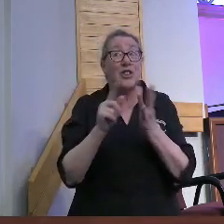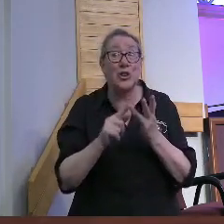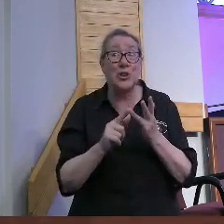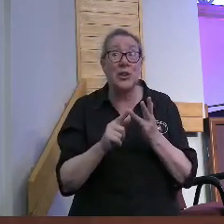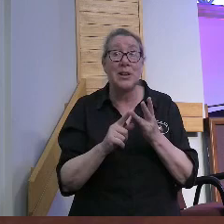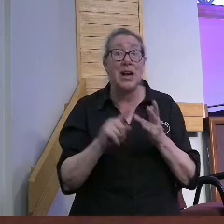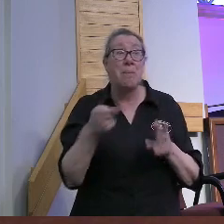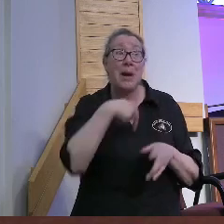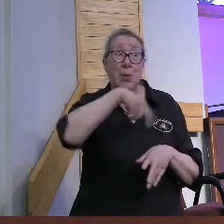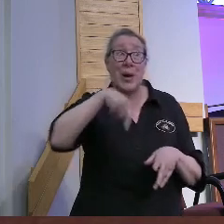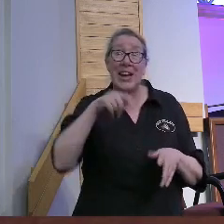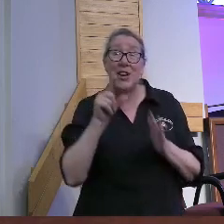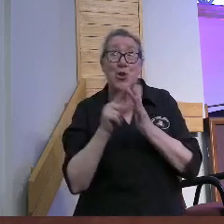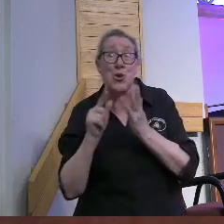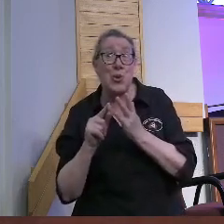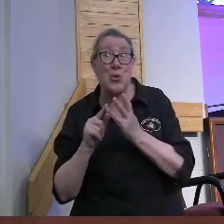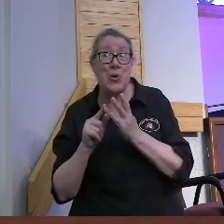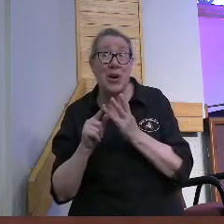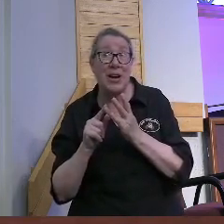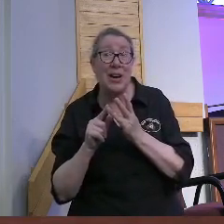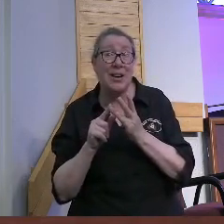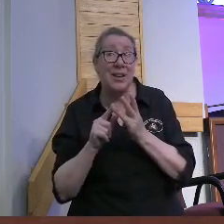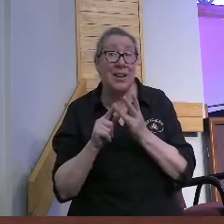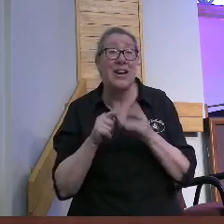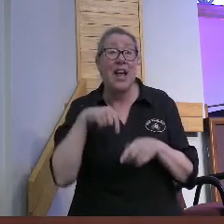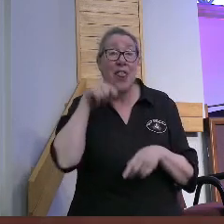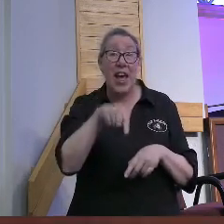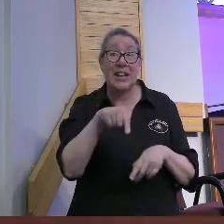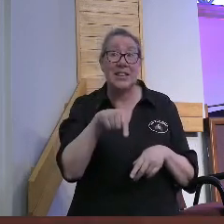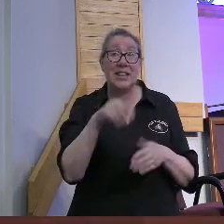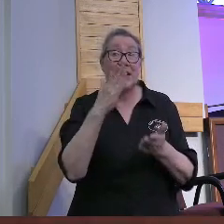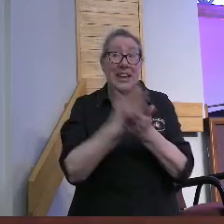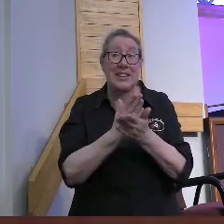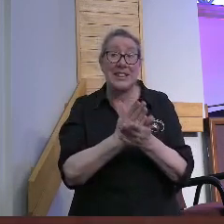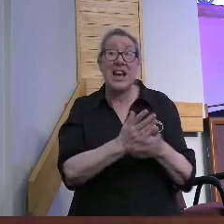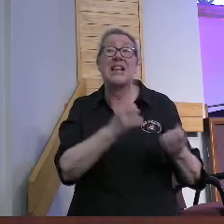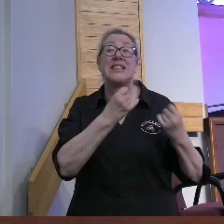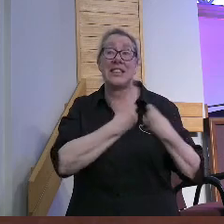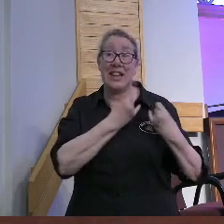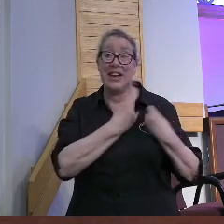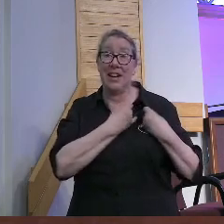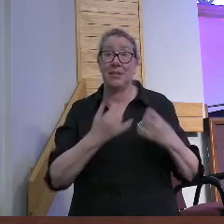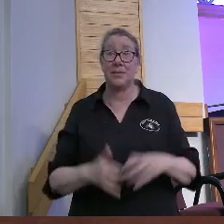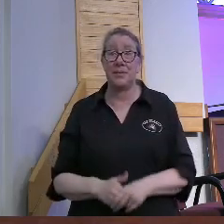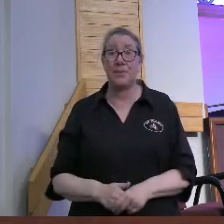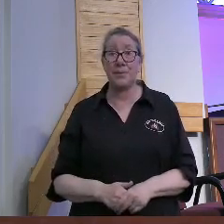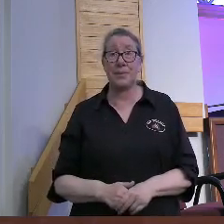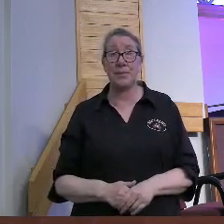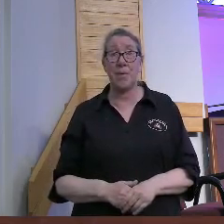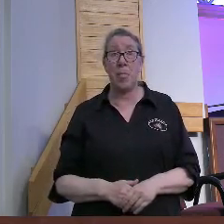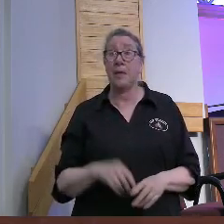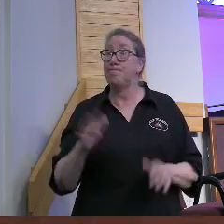so, why are we so worried? We don't have to worry. Jesus tells us, do not